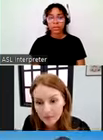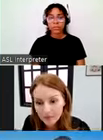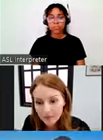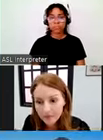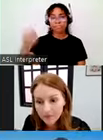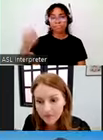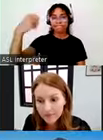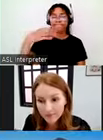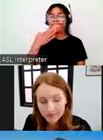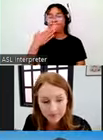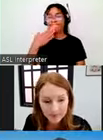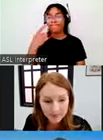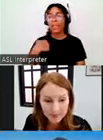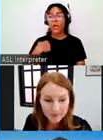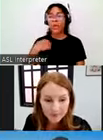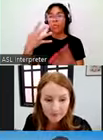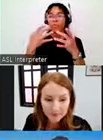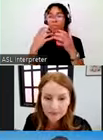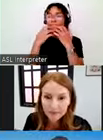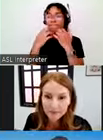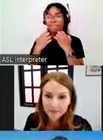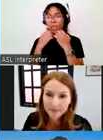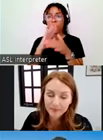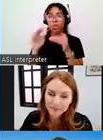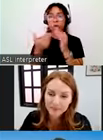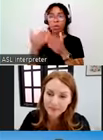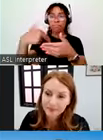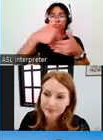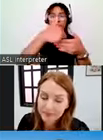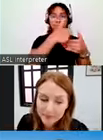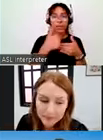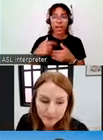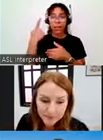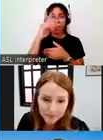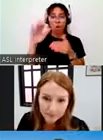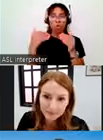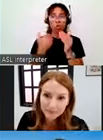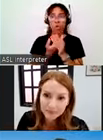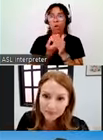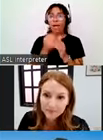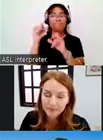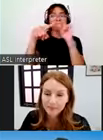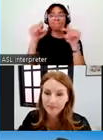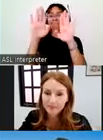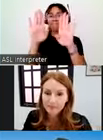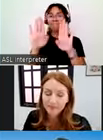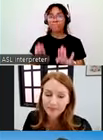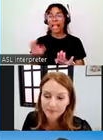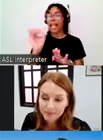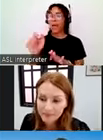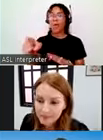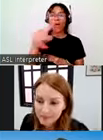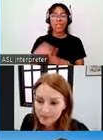Yes, thank you, Charlotte. I want to really appreciate all of our participants today for all of your wonderful questions and participation. We've really appreciated hearing from